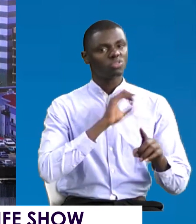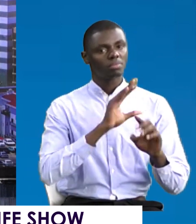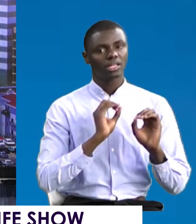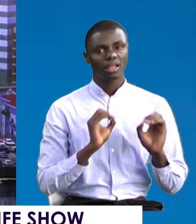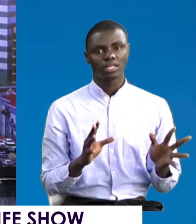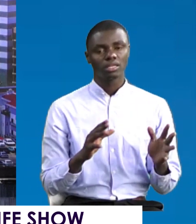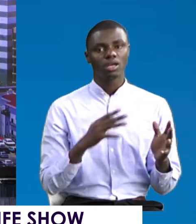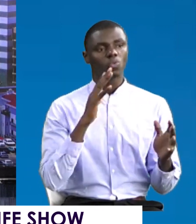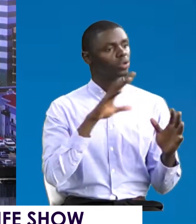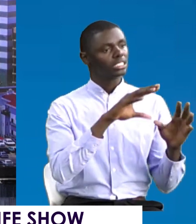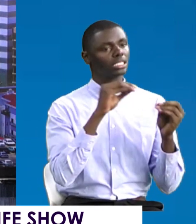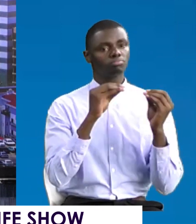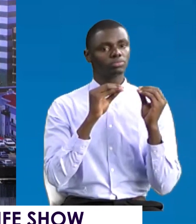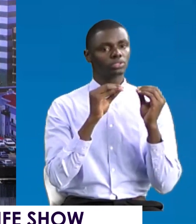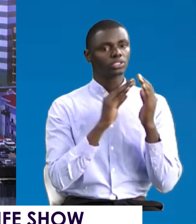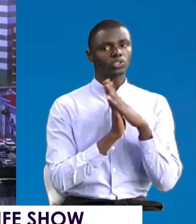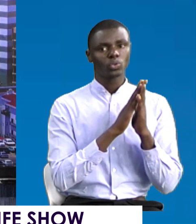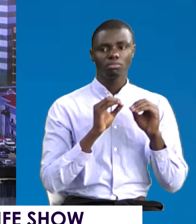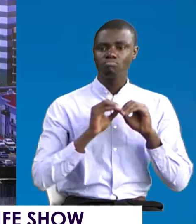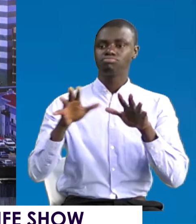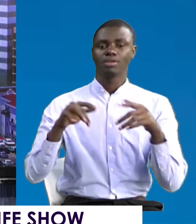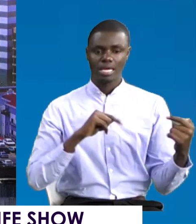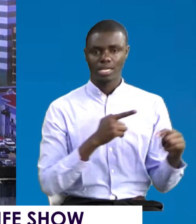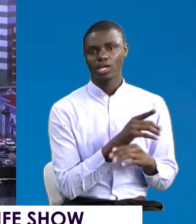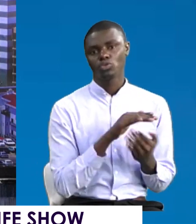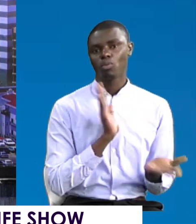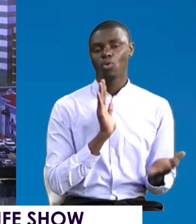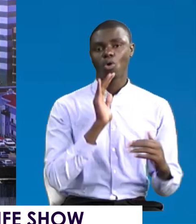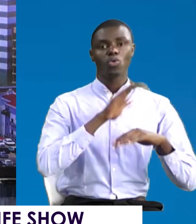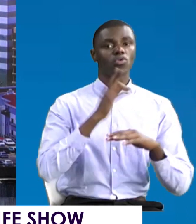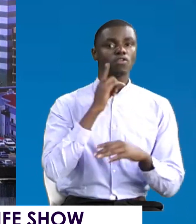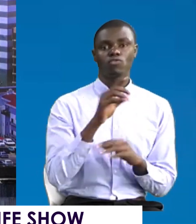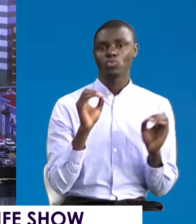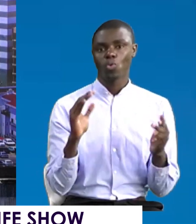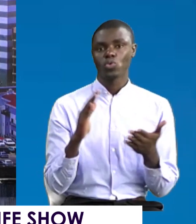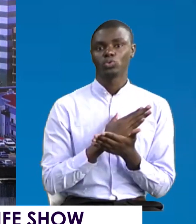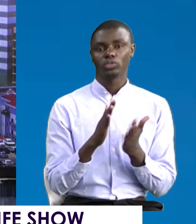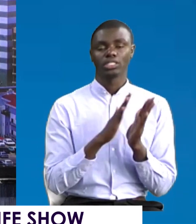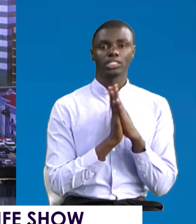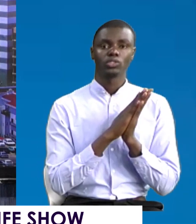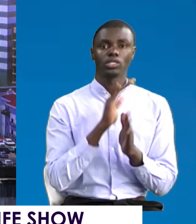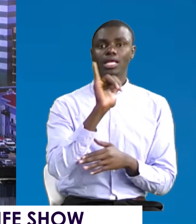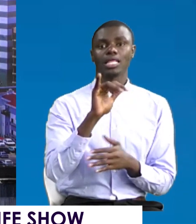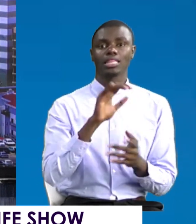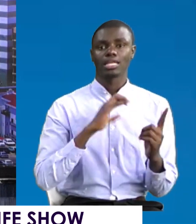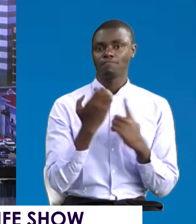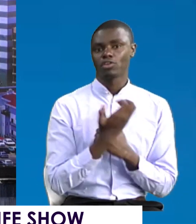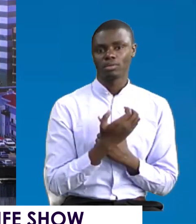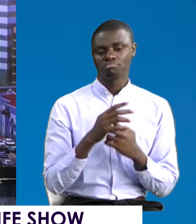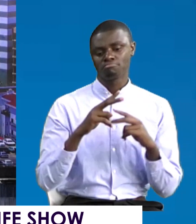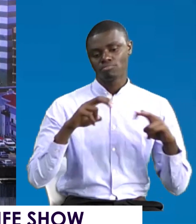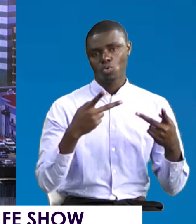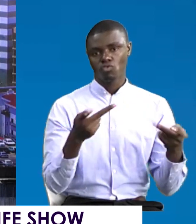mentors. They will take your story and hurt you the more. It won't be good for you to share your story in such environments.